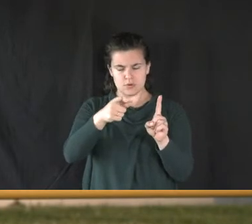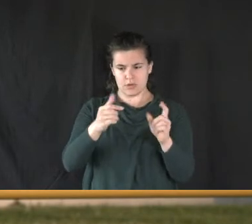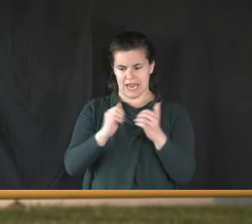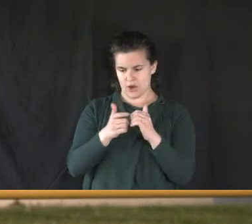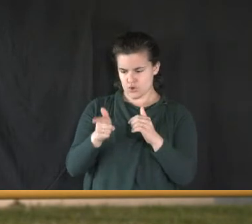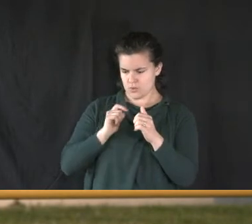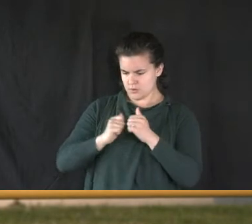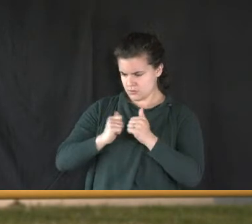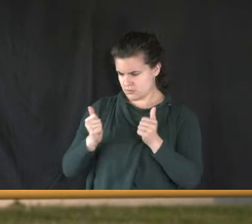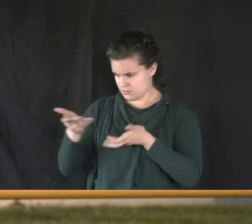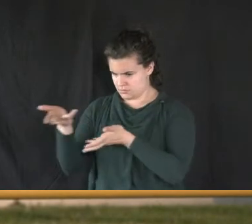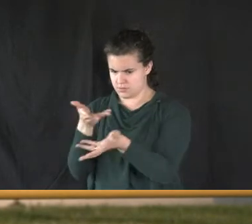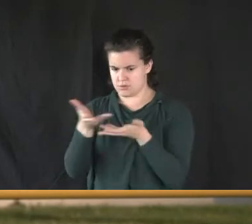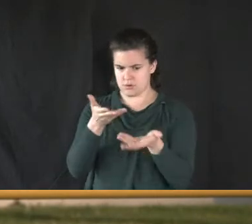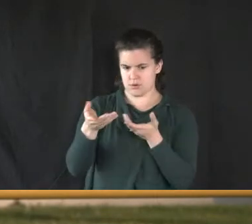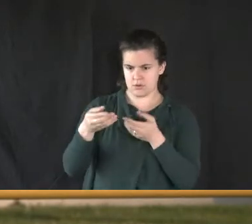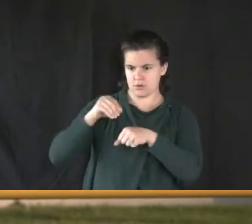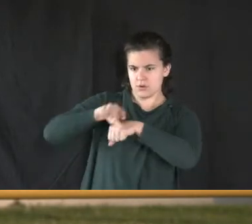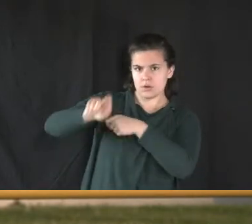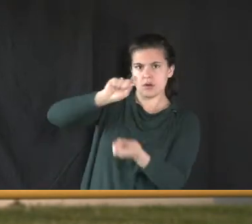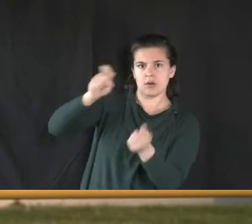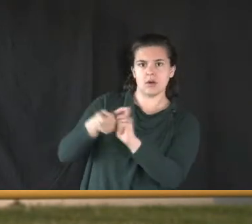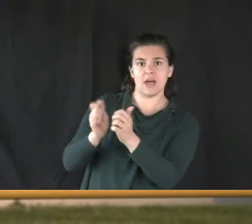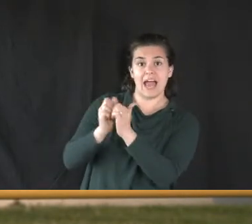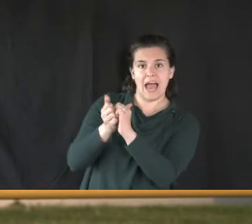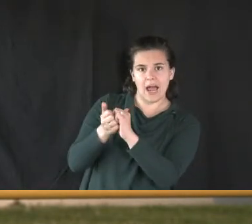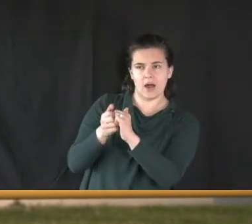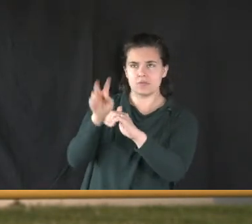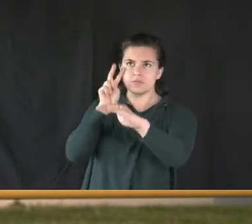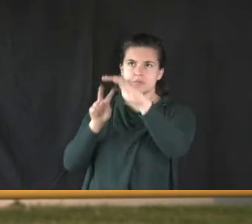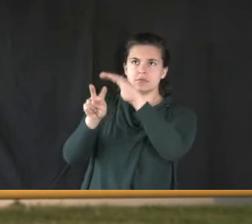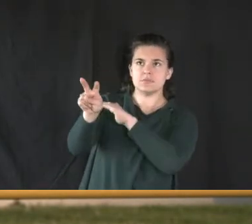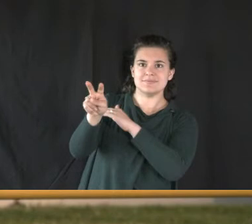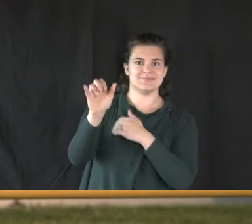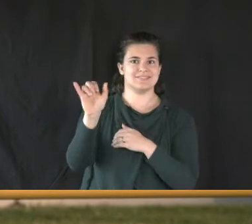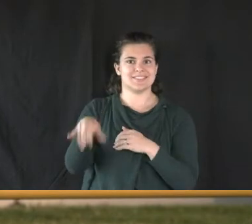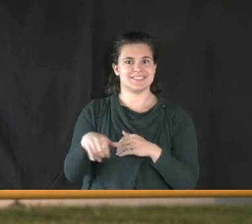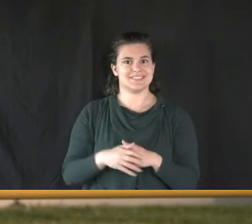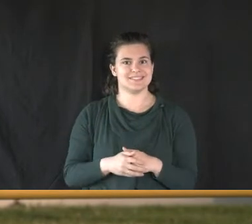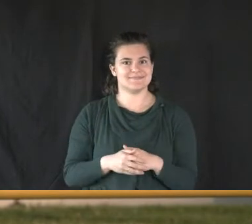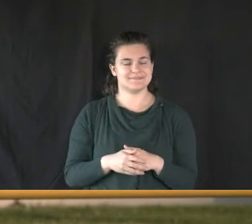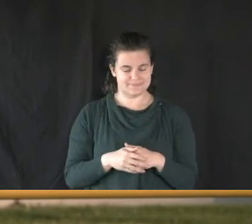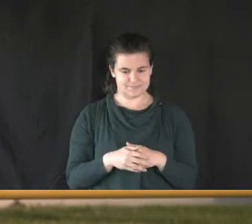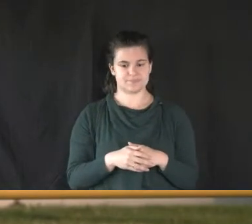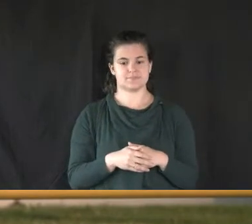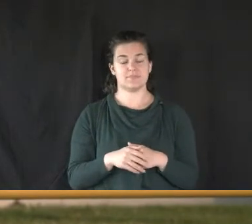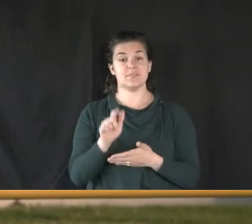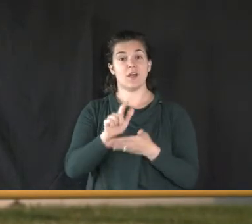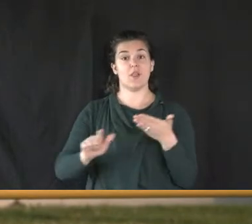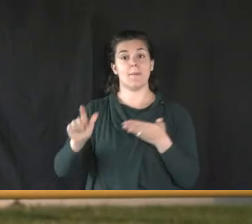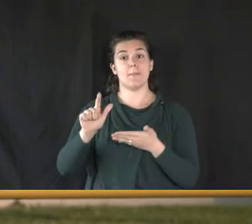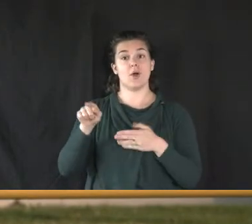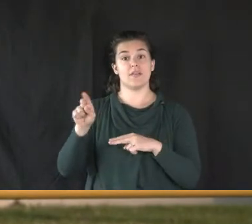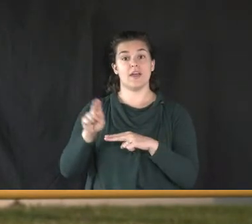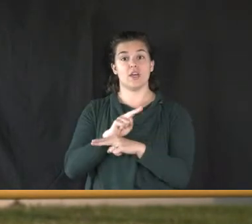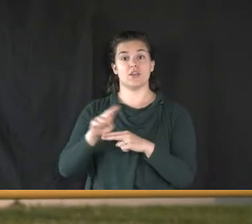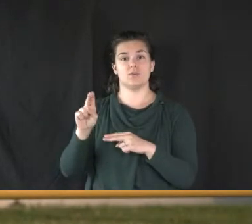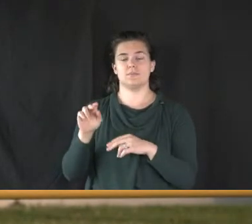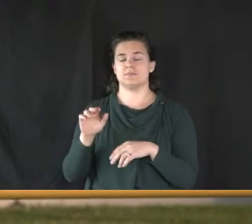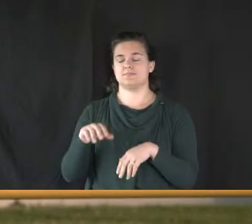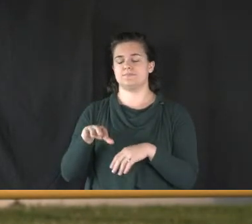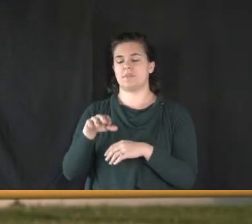it? Do you know that Lamar University graduates have built the spacesuits used by